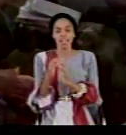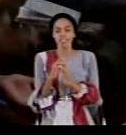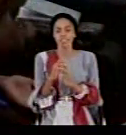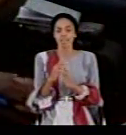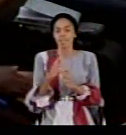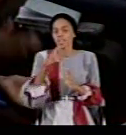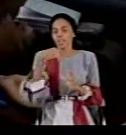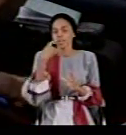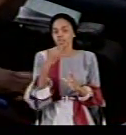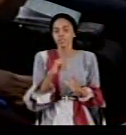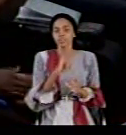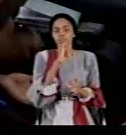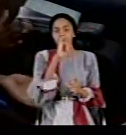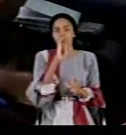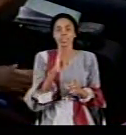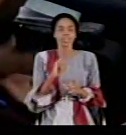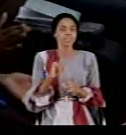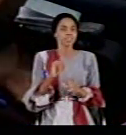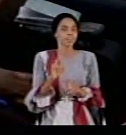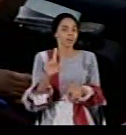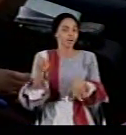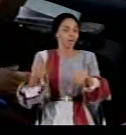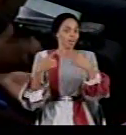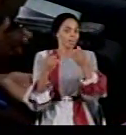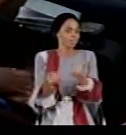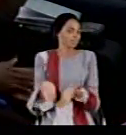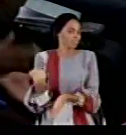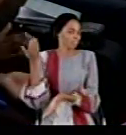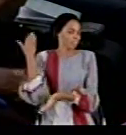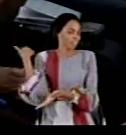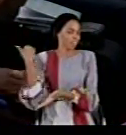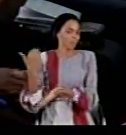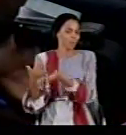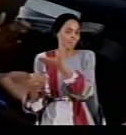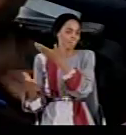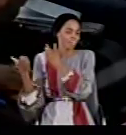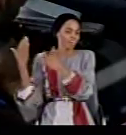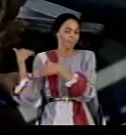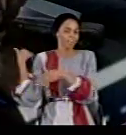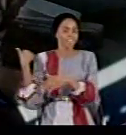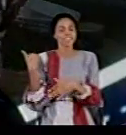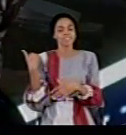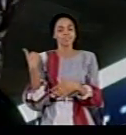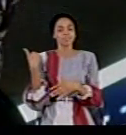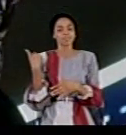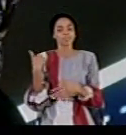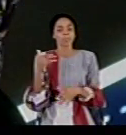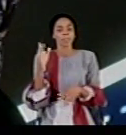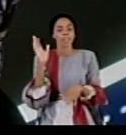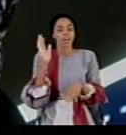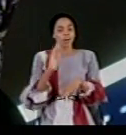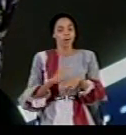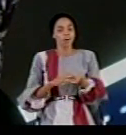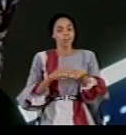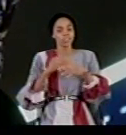Jesus, who is God. All what Christian soldiers.